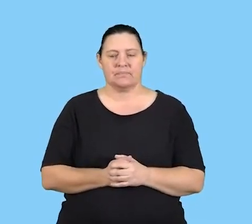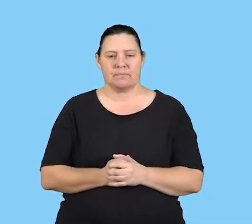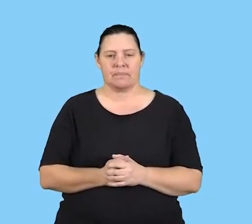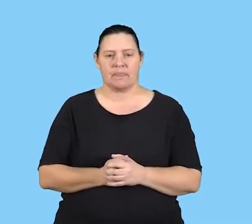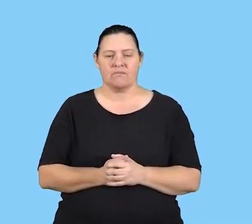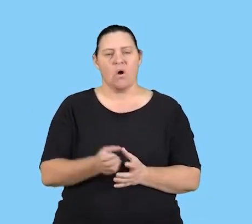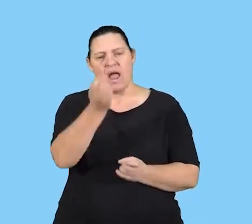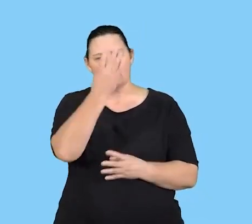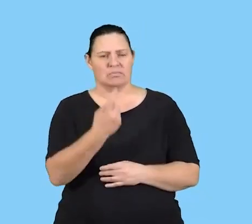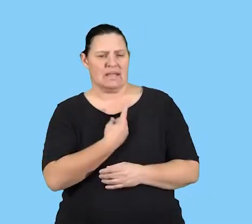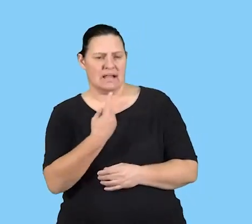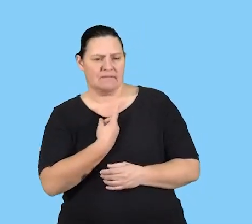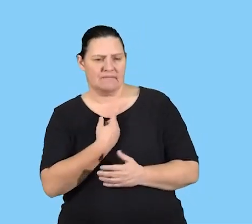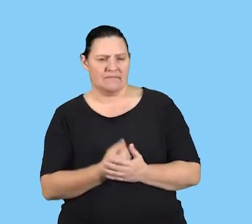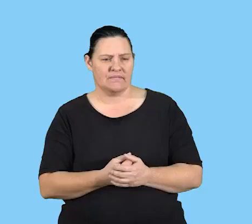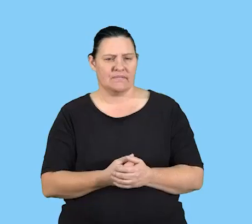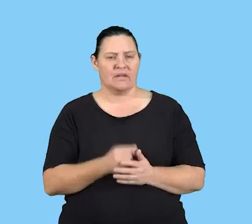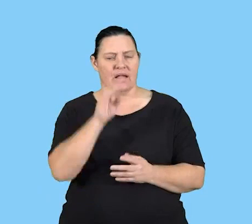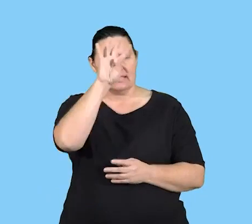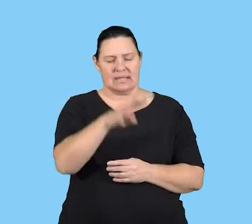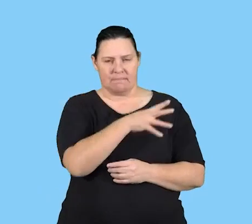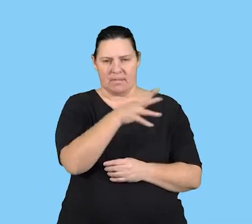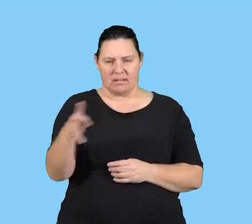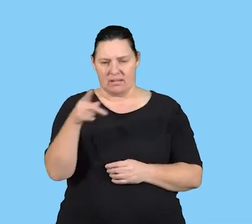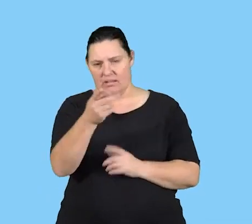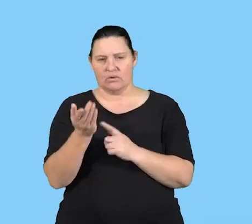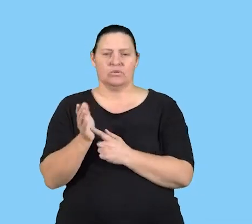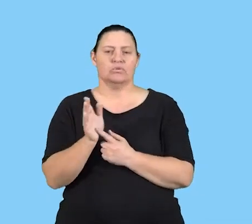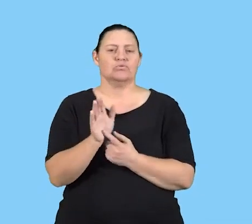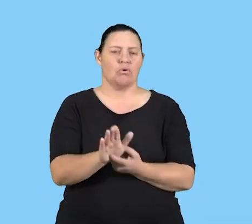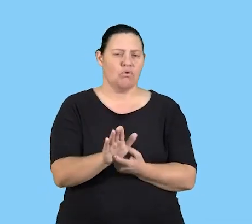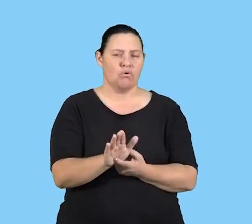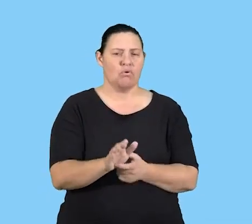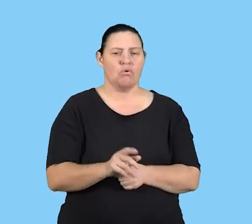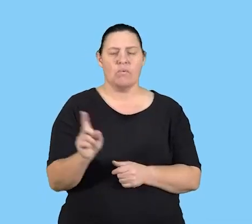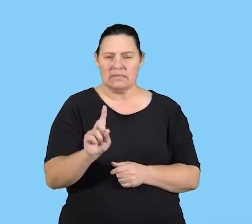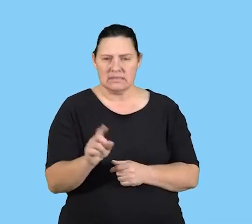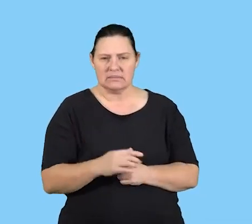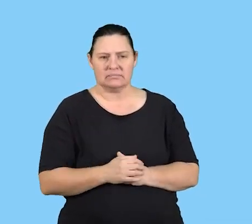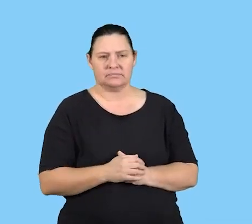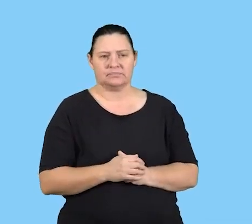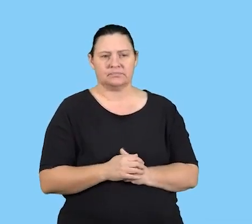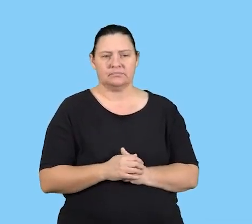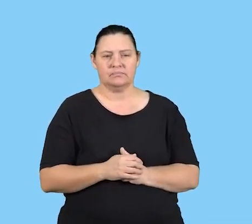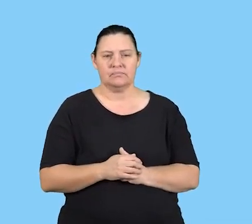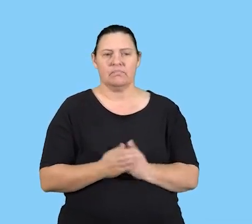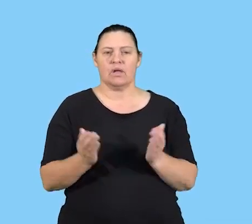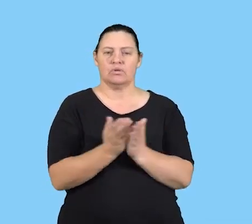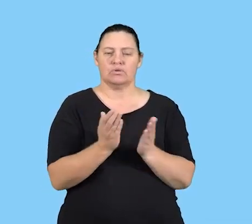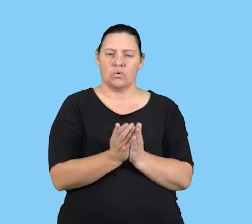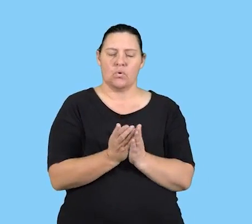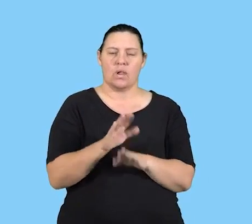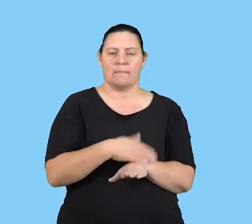Just for your own information, colleagues, this is the table that shows you the